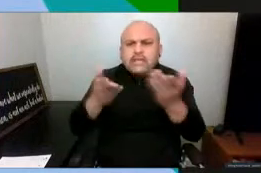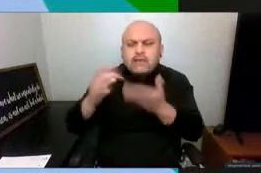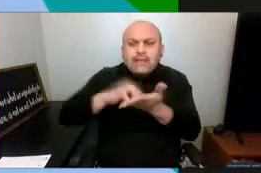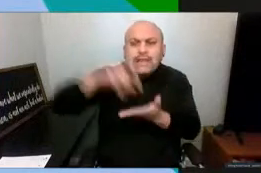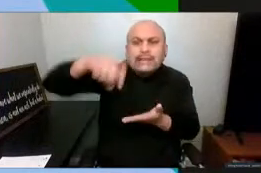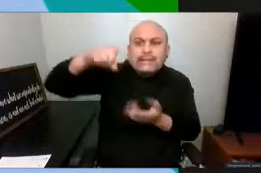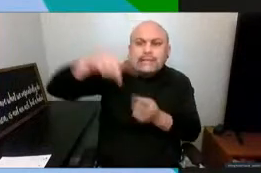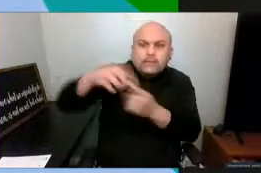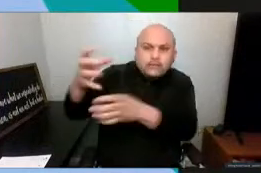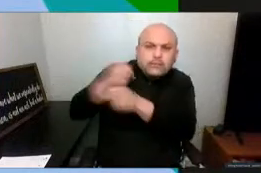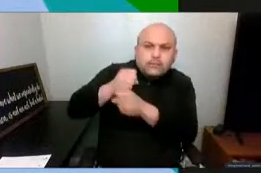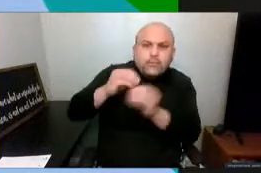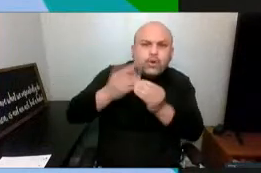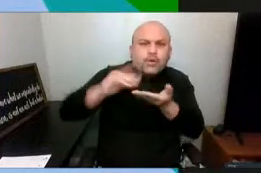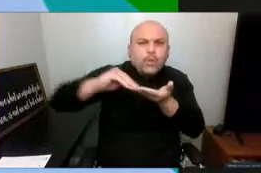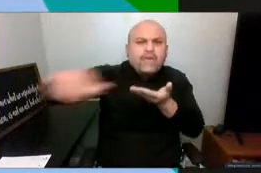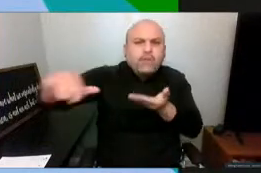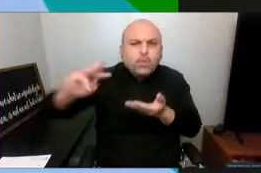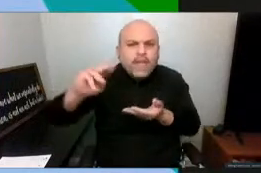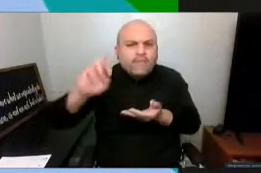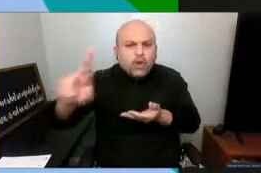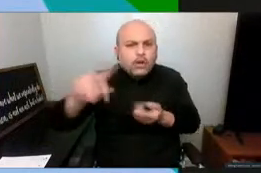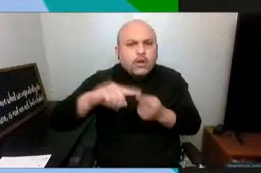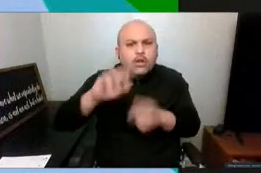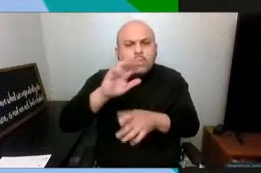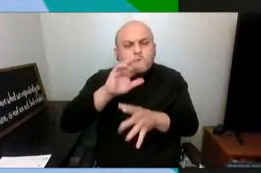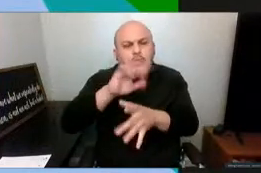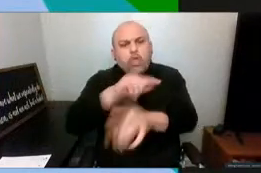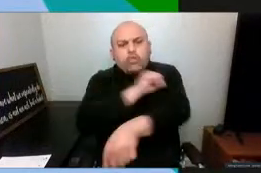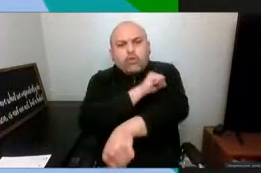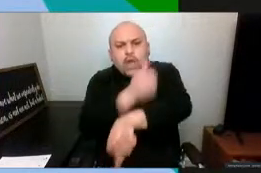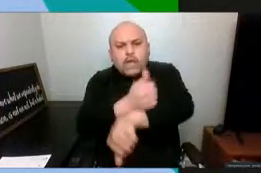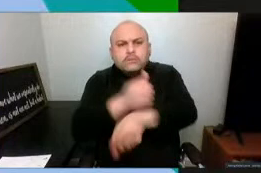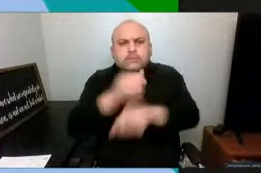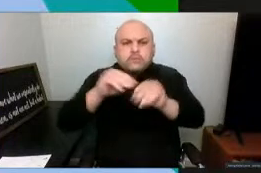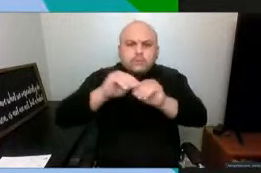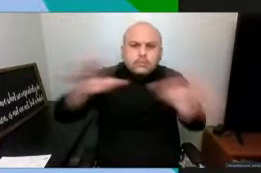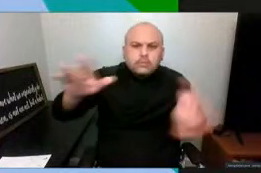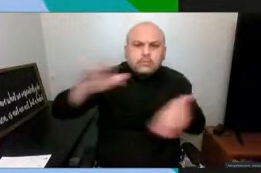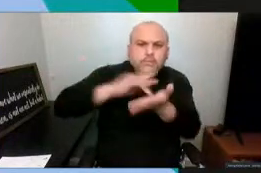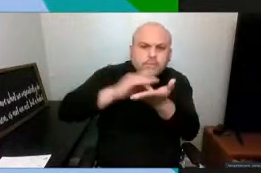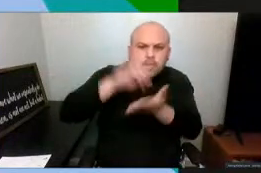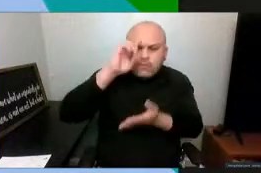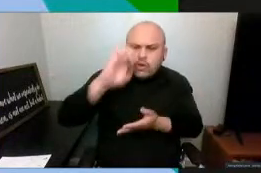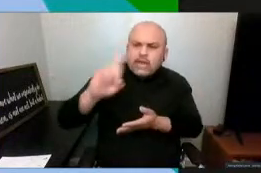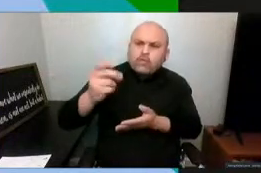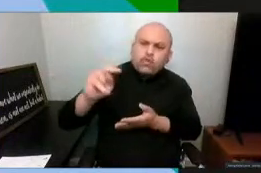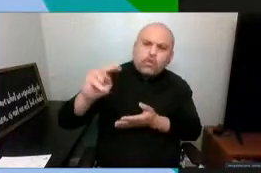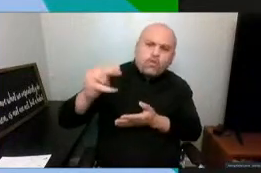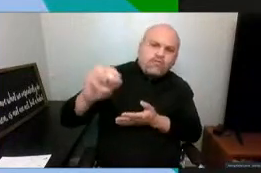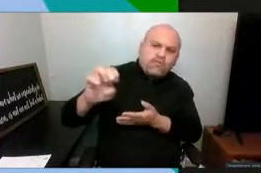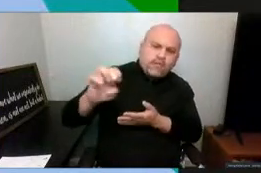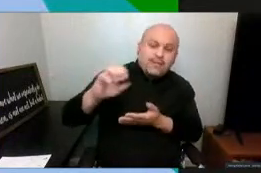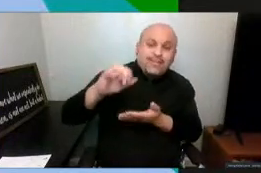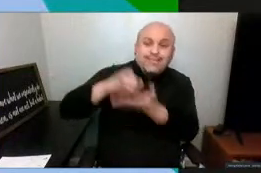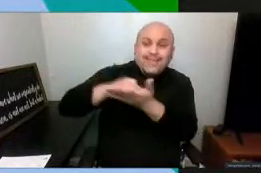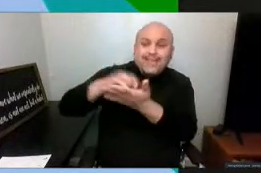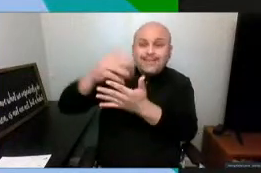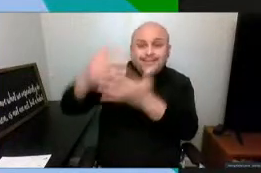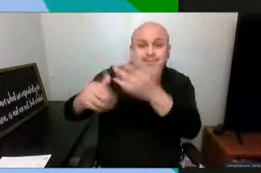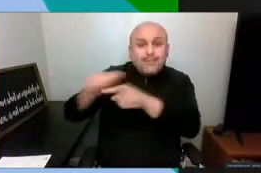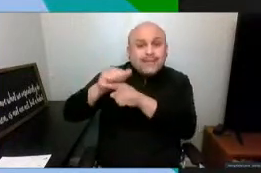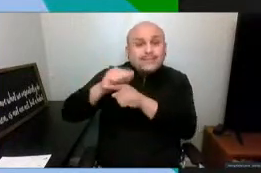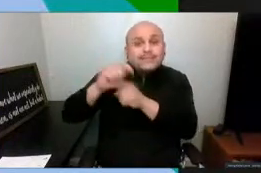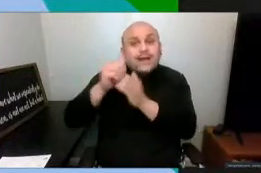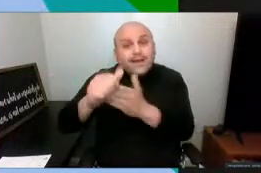waiver, authorizing the dispensing or prescription of buprenorphine. These practice guidelines are intended to help expand